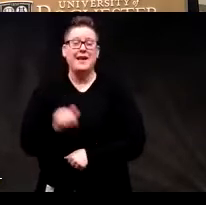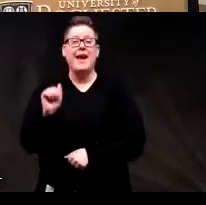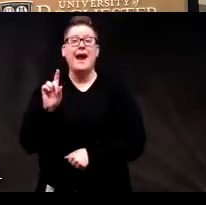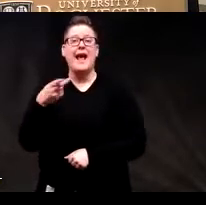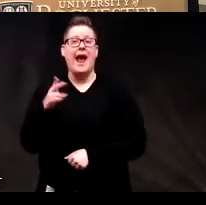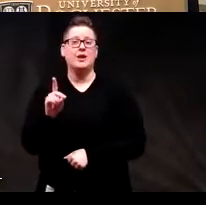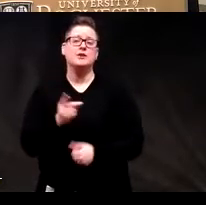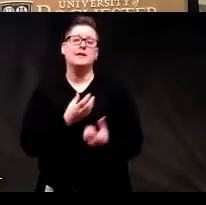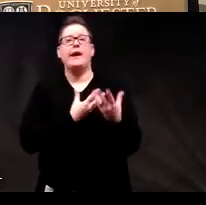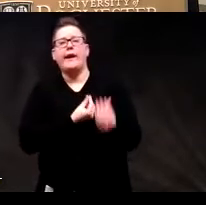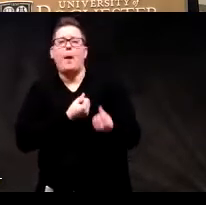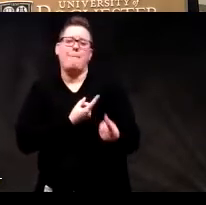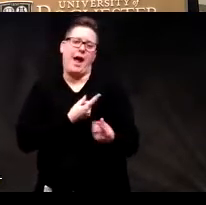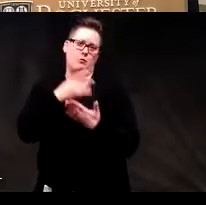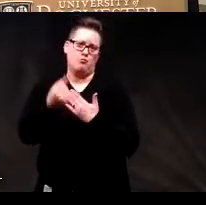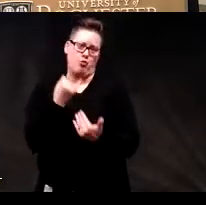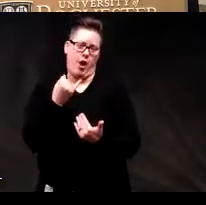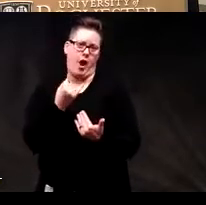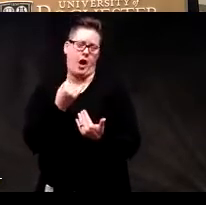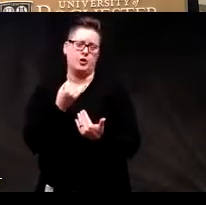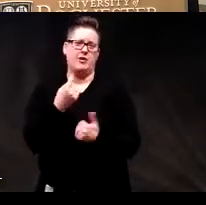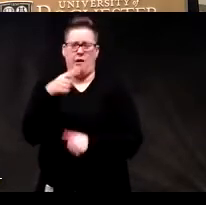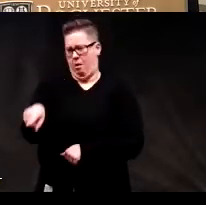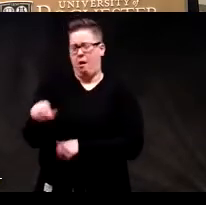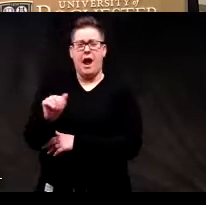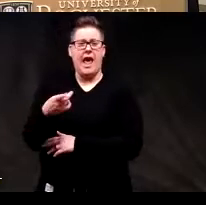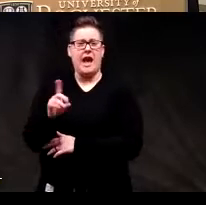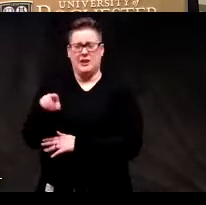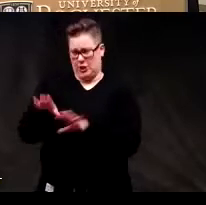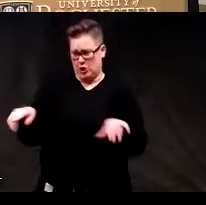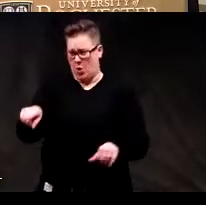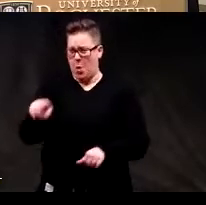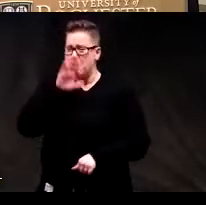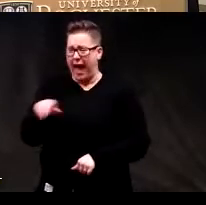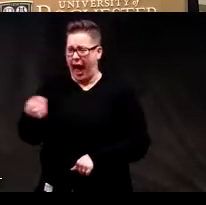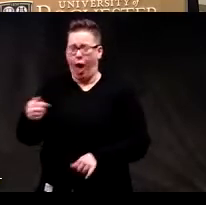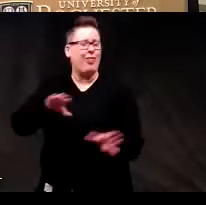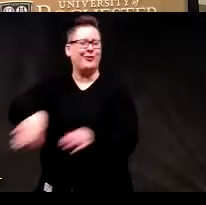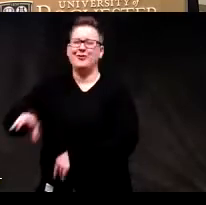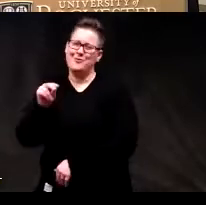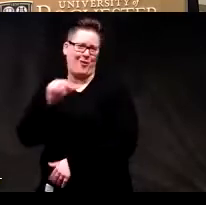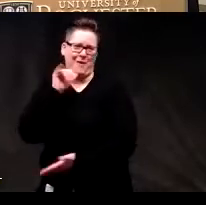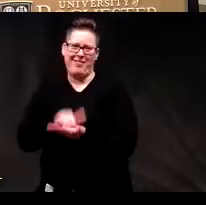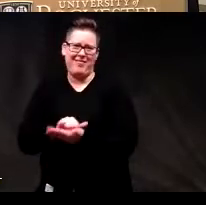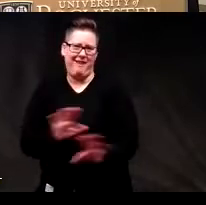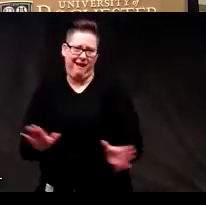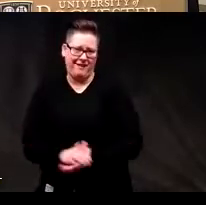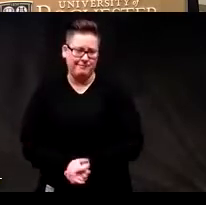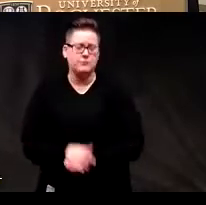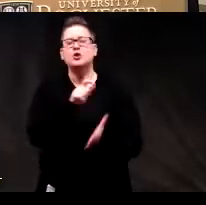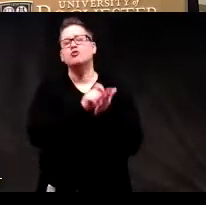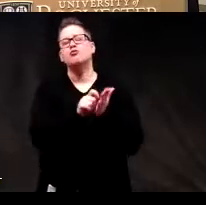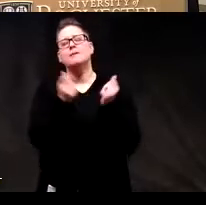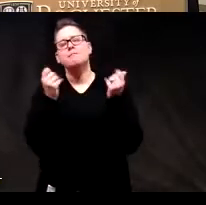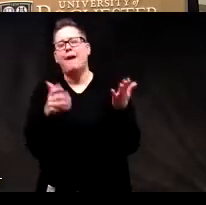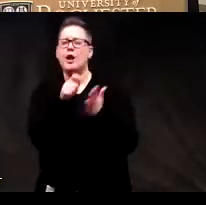ADHD Compassion Project, Dispelling the Illusion of Children with ADHD as the Bad Other. She has authored many journal articles